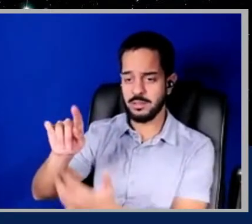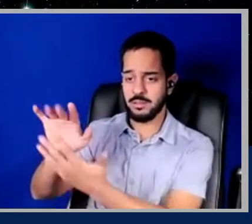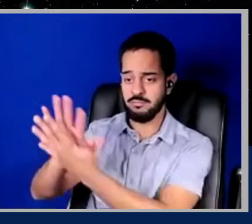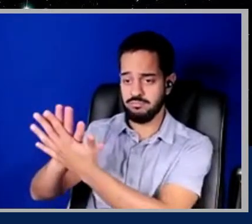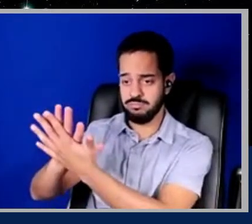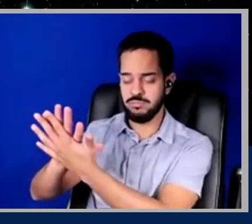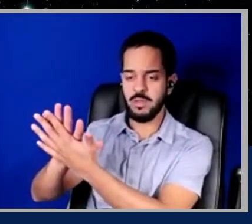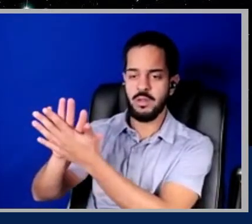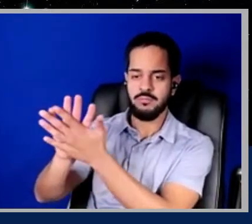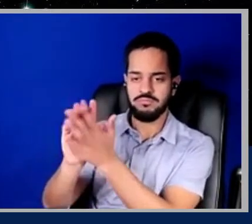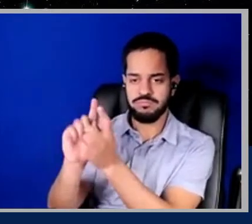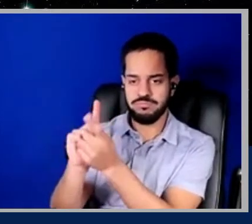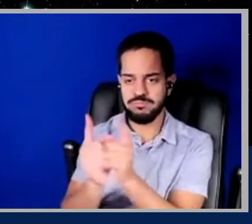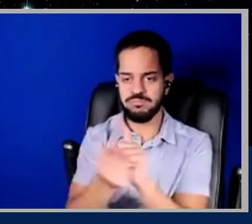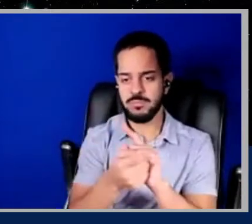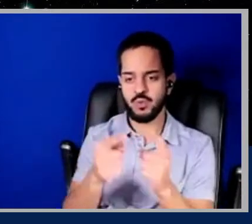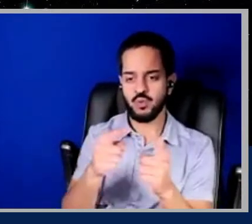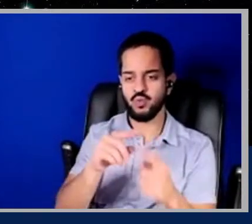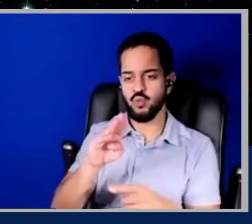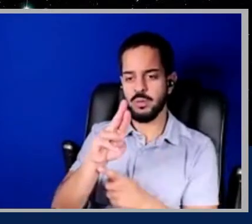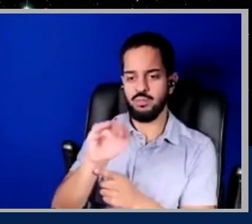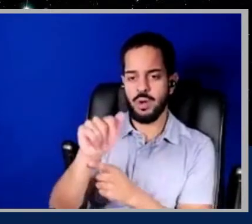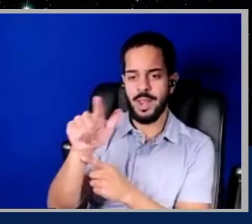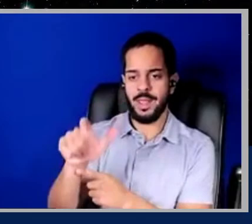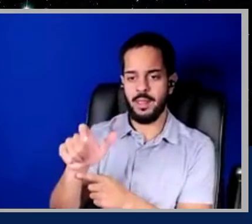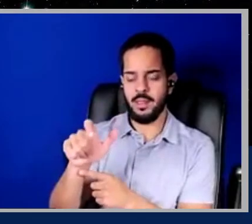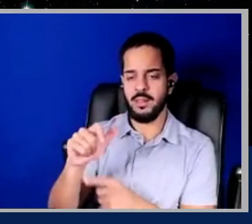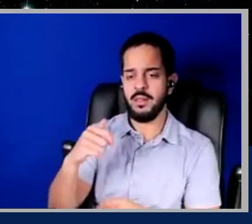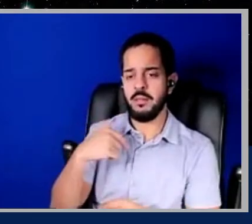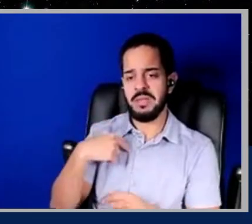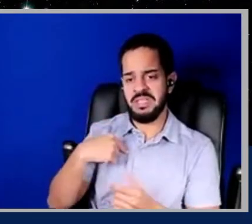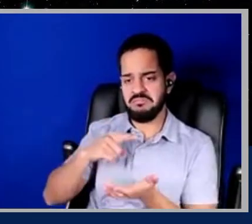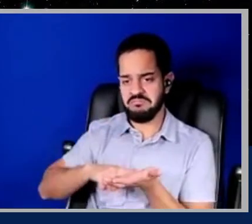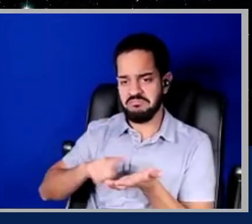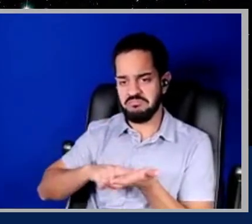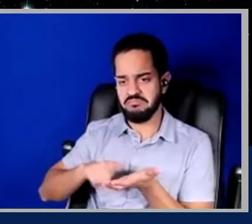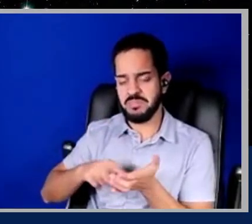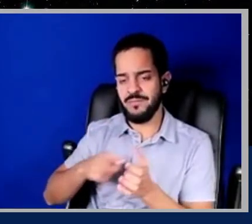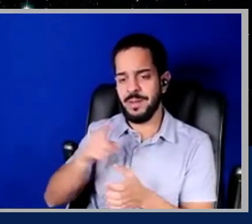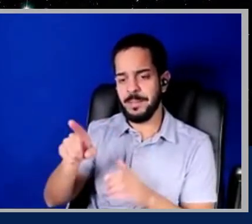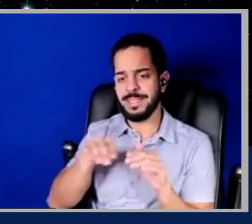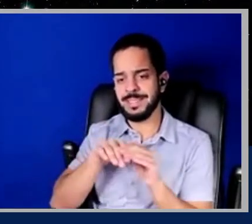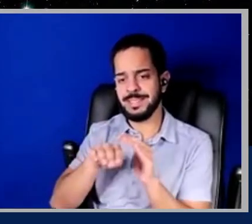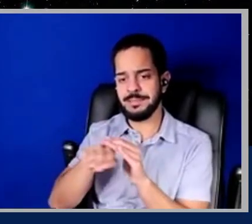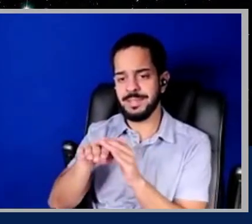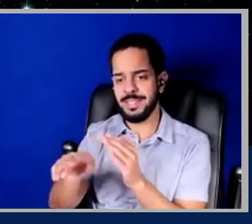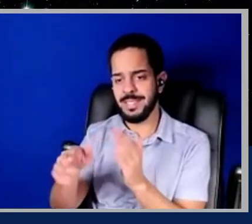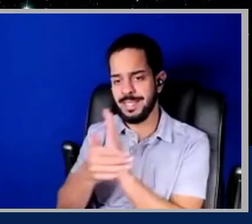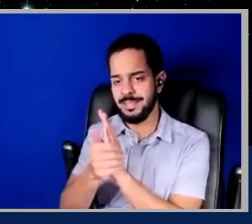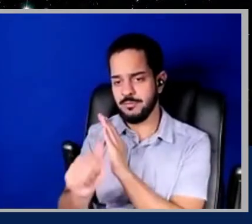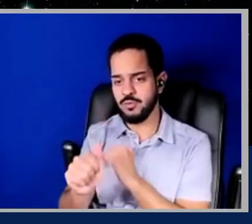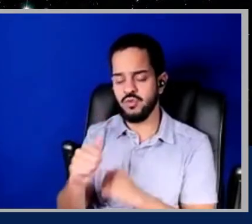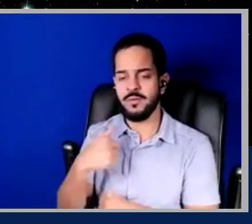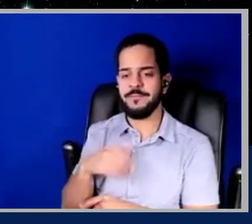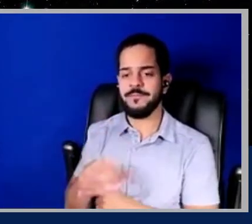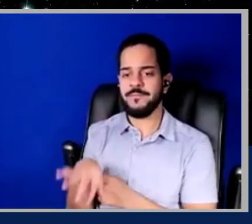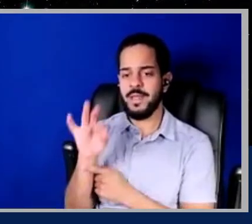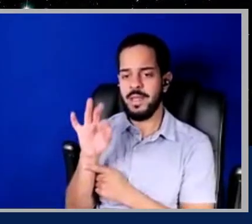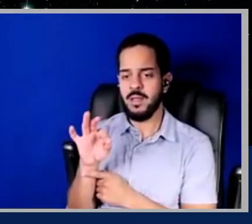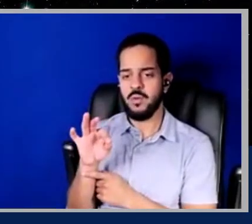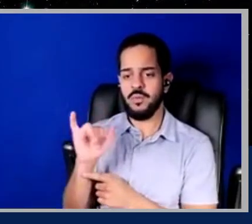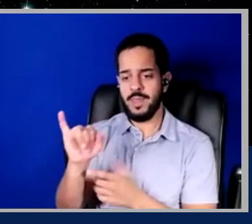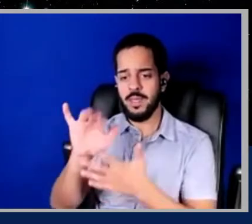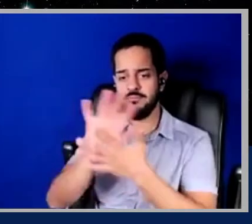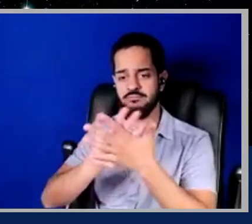of. And I investigated that with some accessibility experts here, and we found that the resolution of the